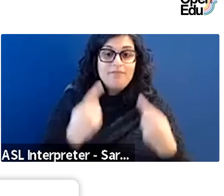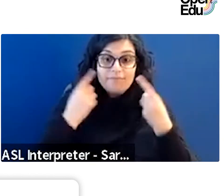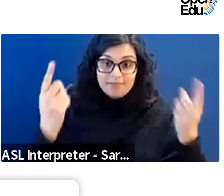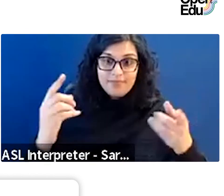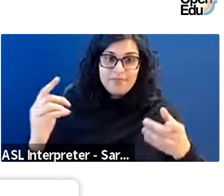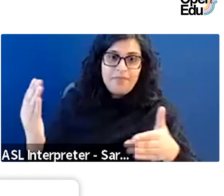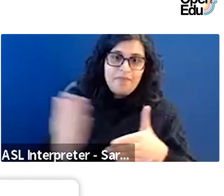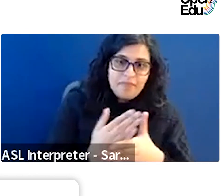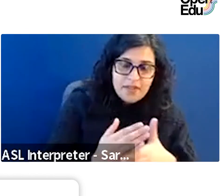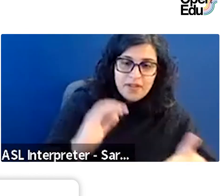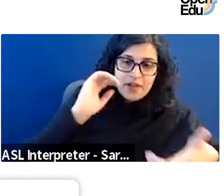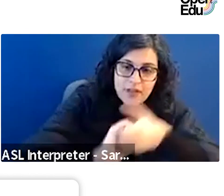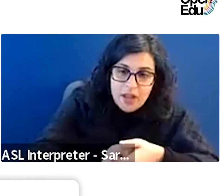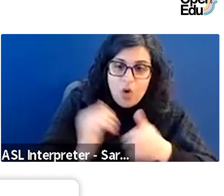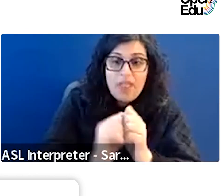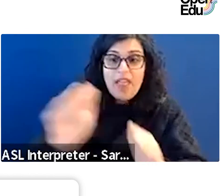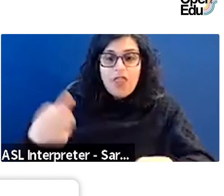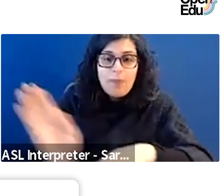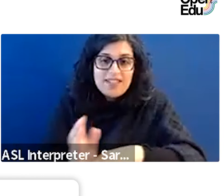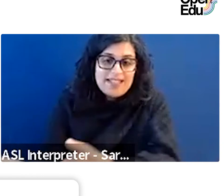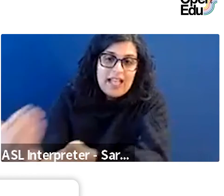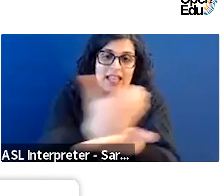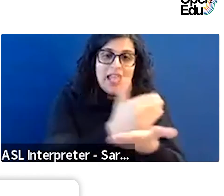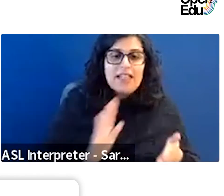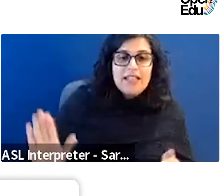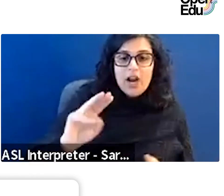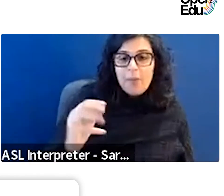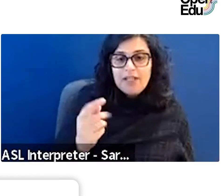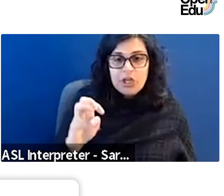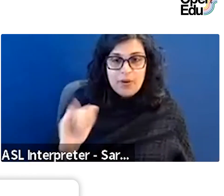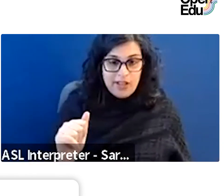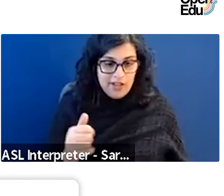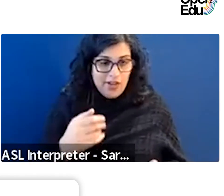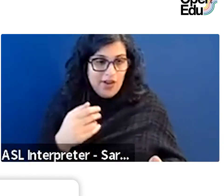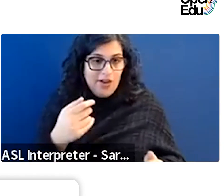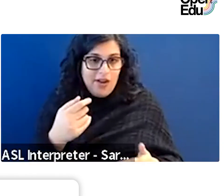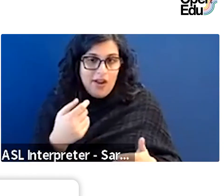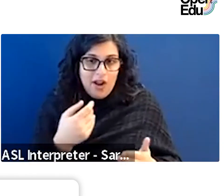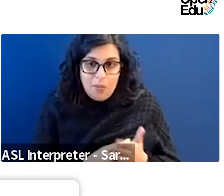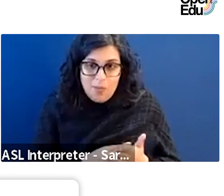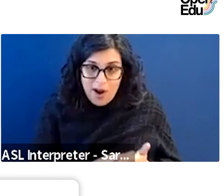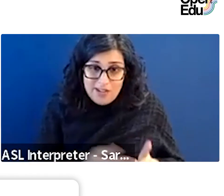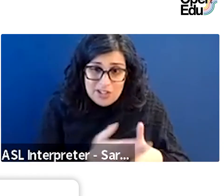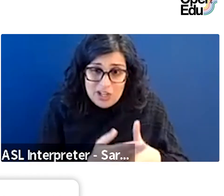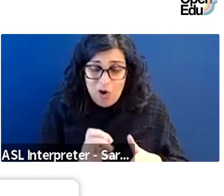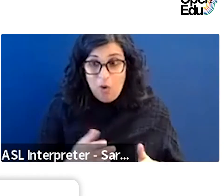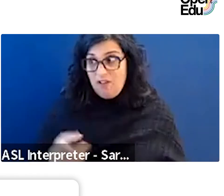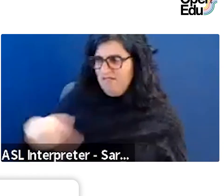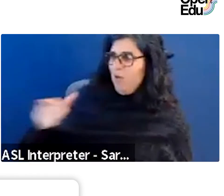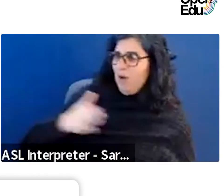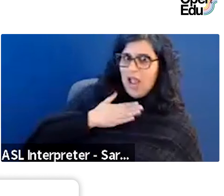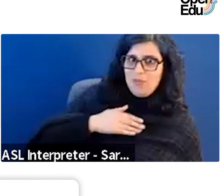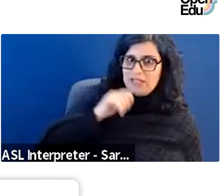businesses to collect their excess material? Did you have to profit share or were they just happy to not throw them away? And then do you have any advice